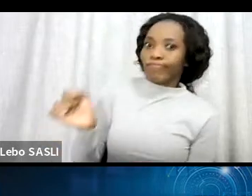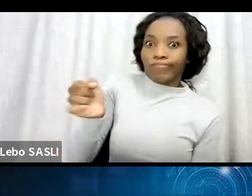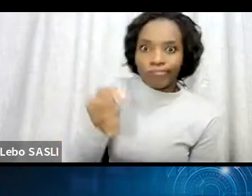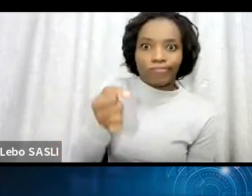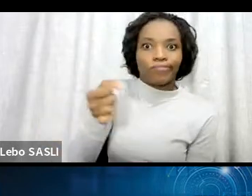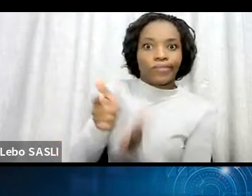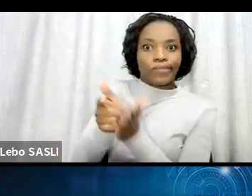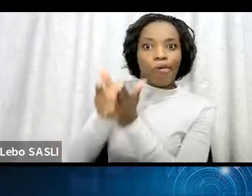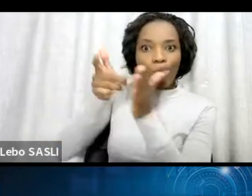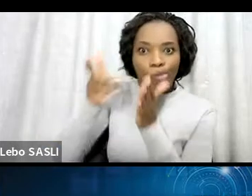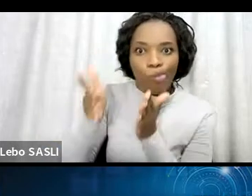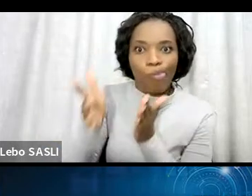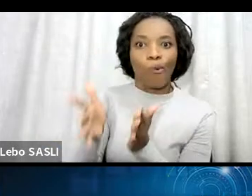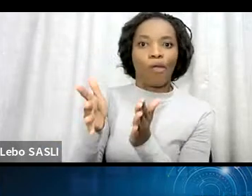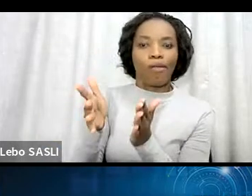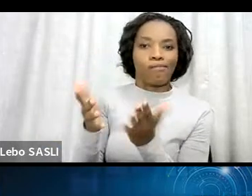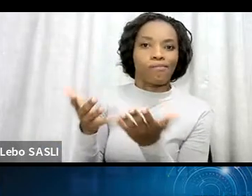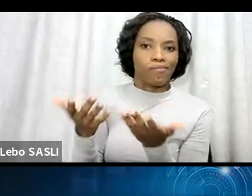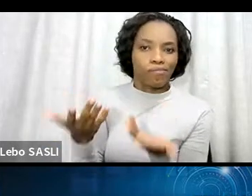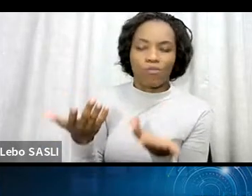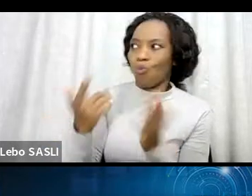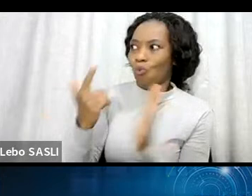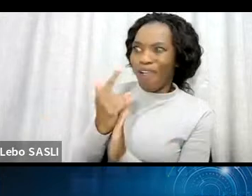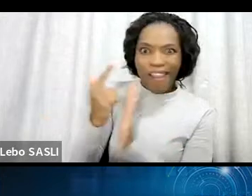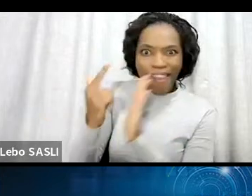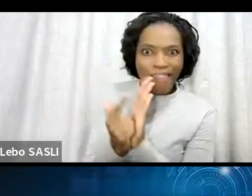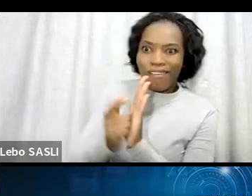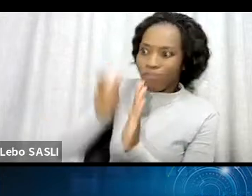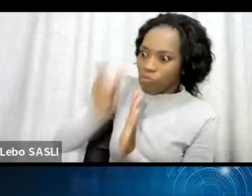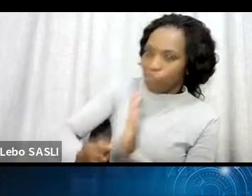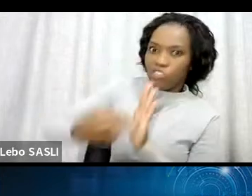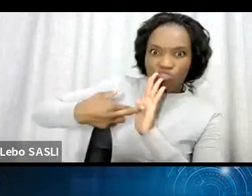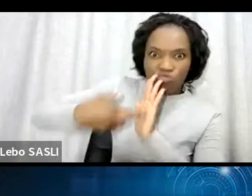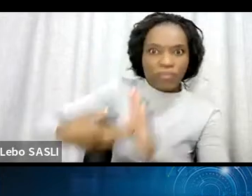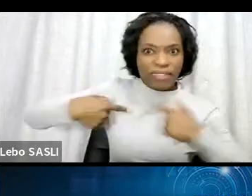solicitate the services of any legal